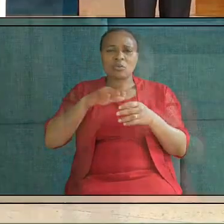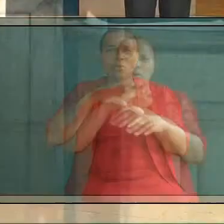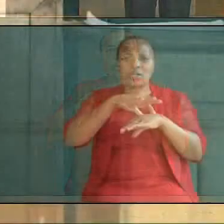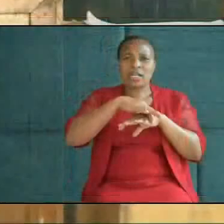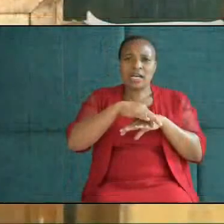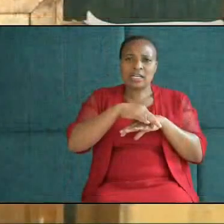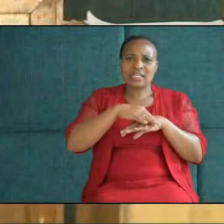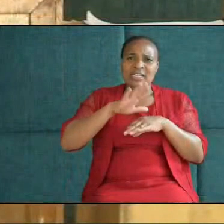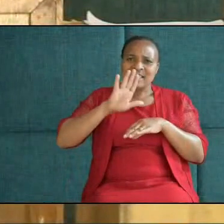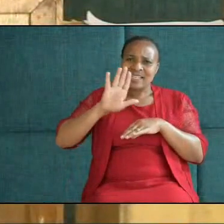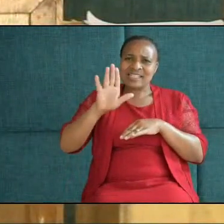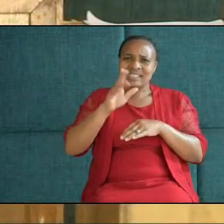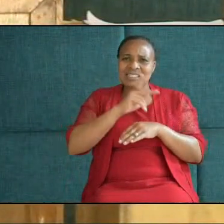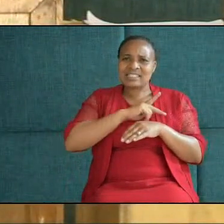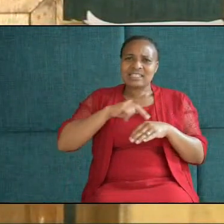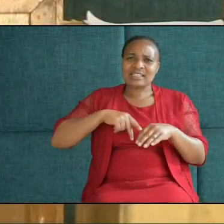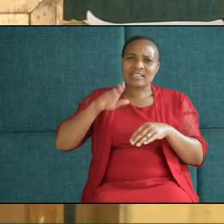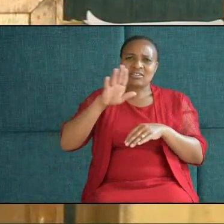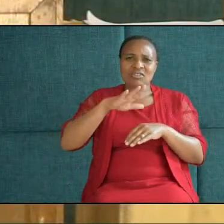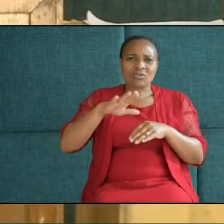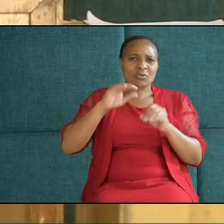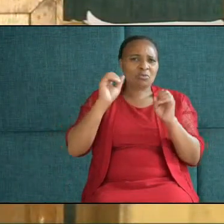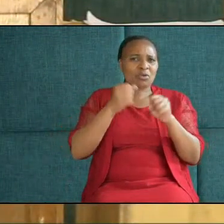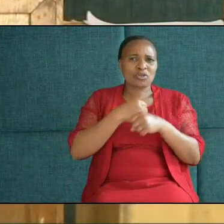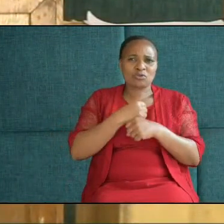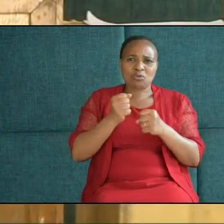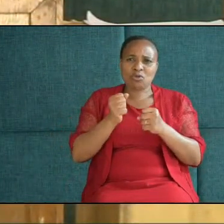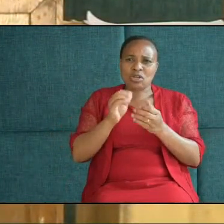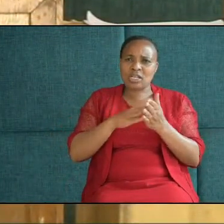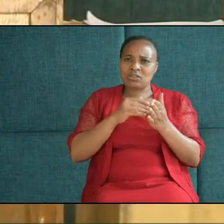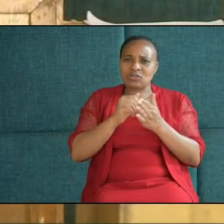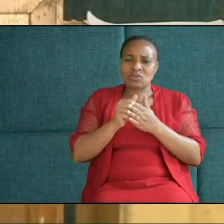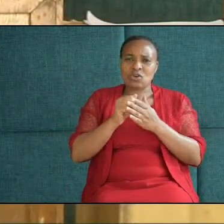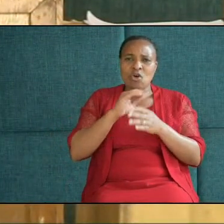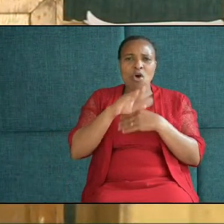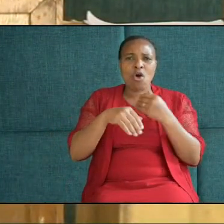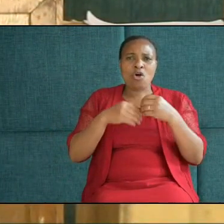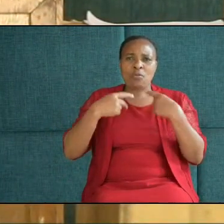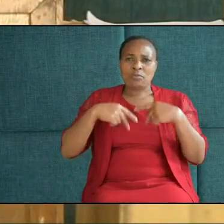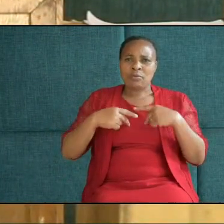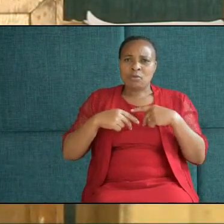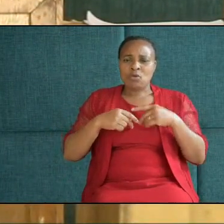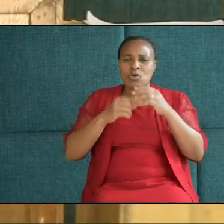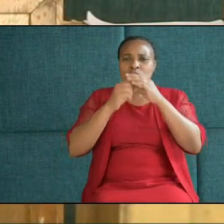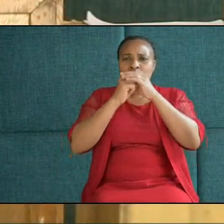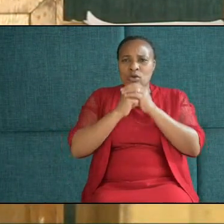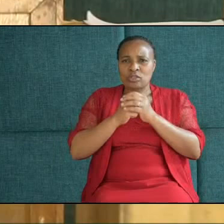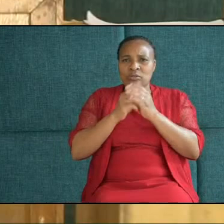His kingdom will never be destroyed, and all people worshipped him.